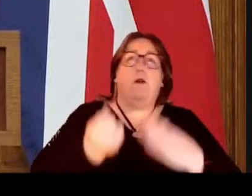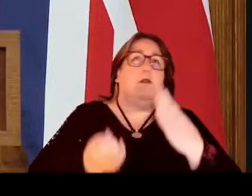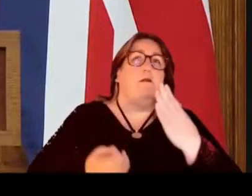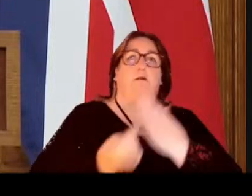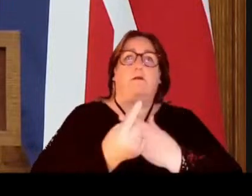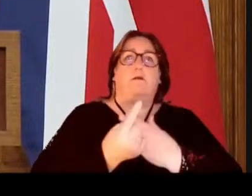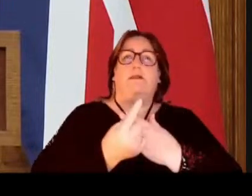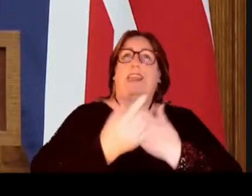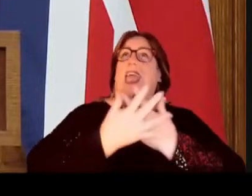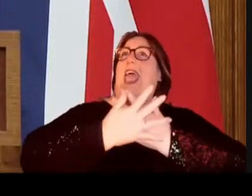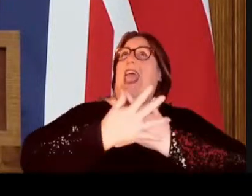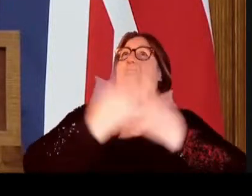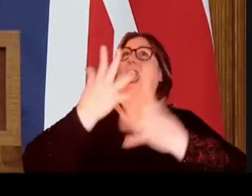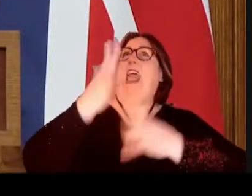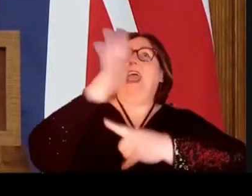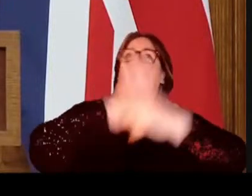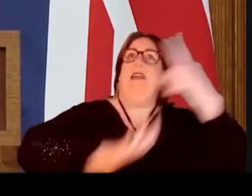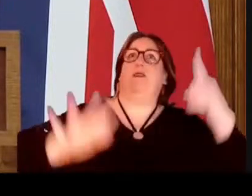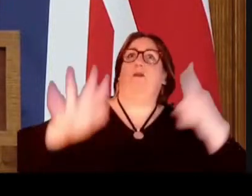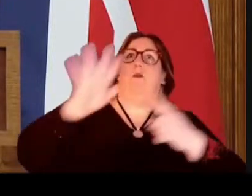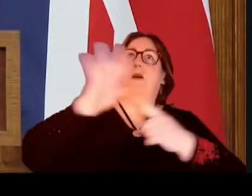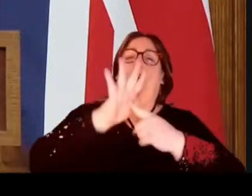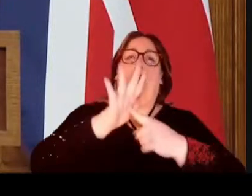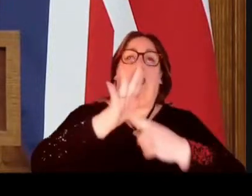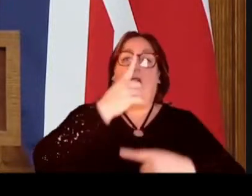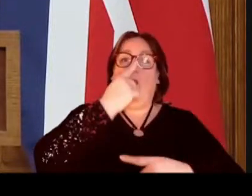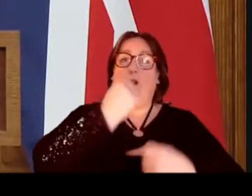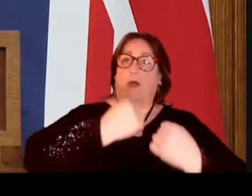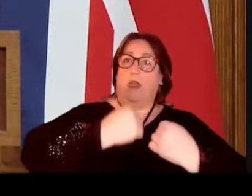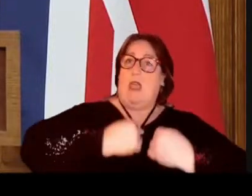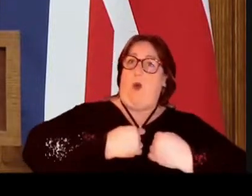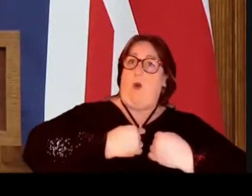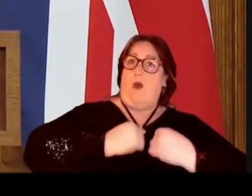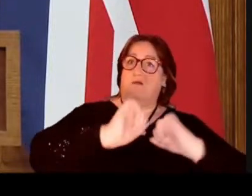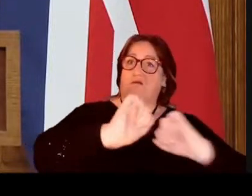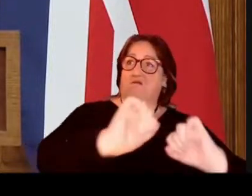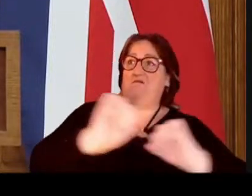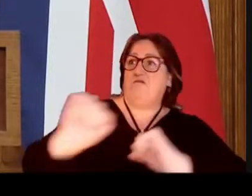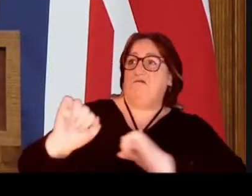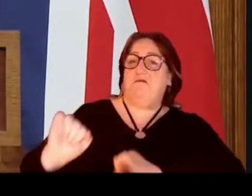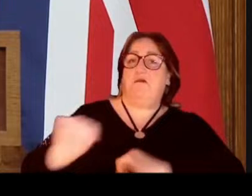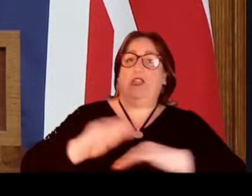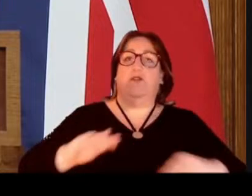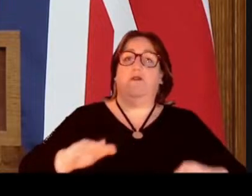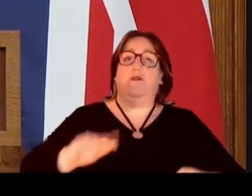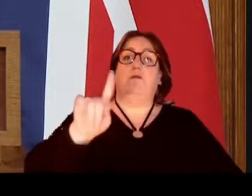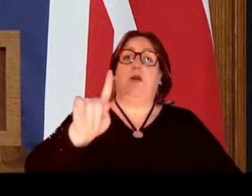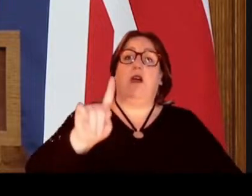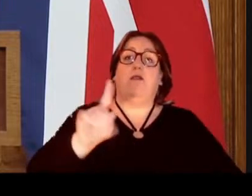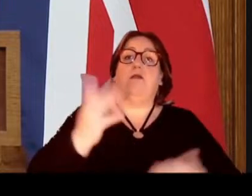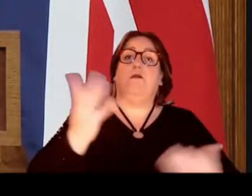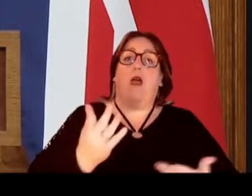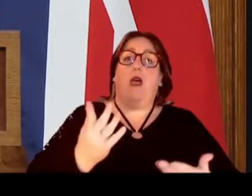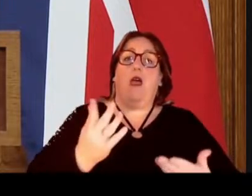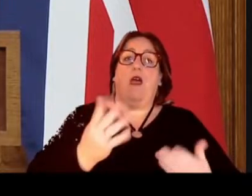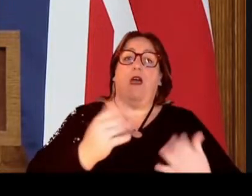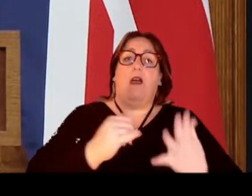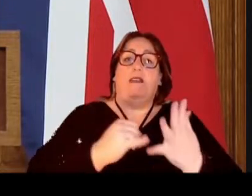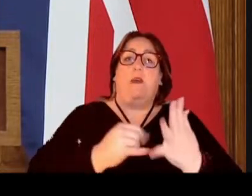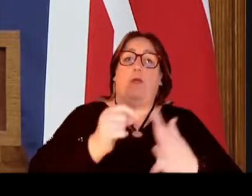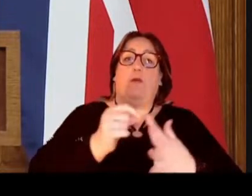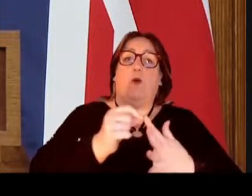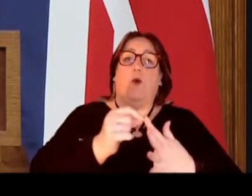been our children. But it was Southport. It was Bibi, 6 years